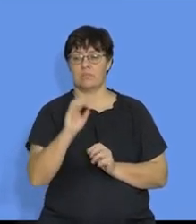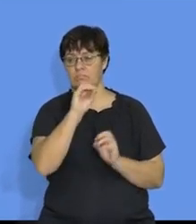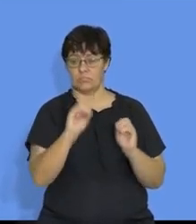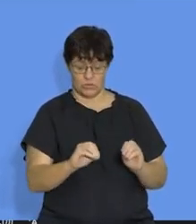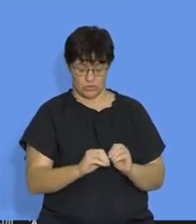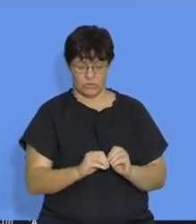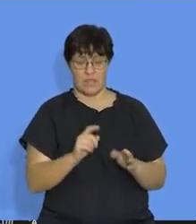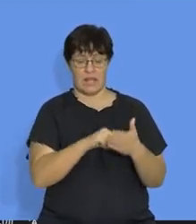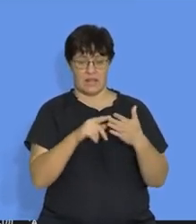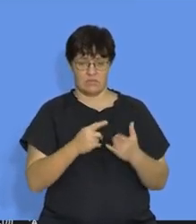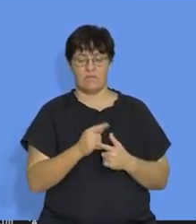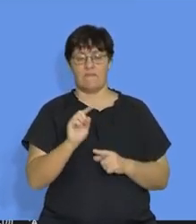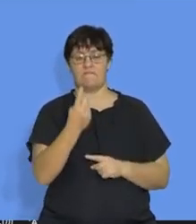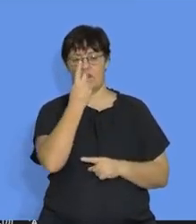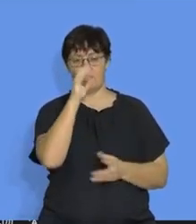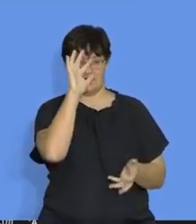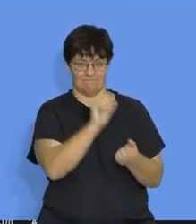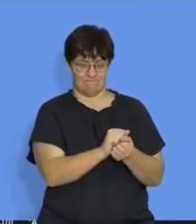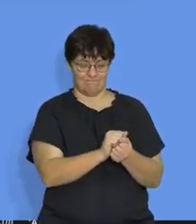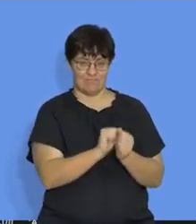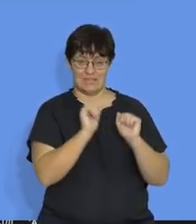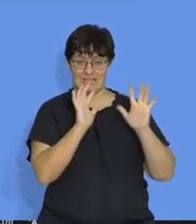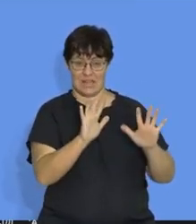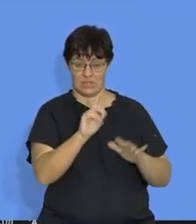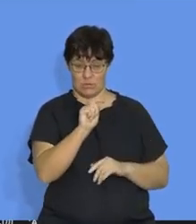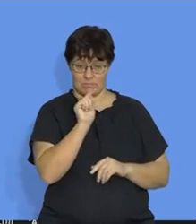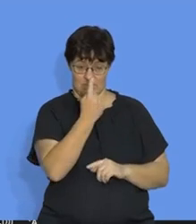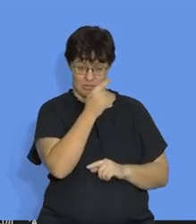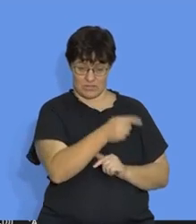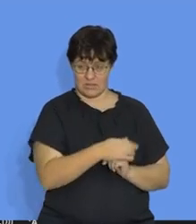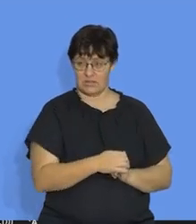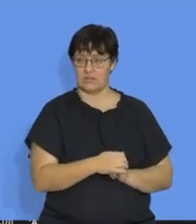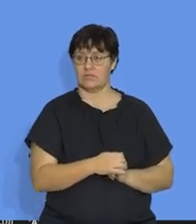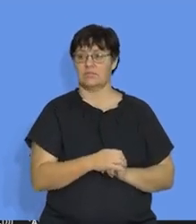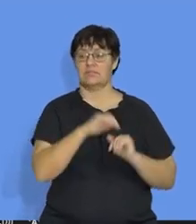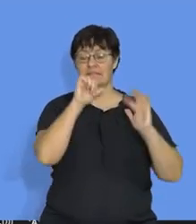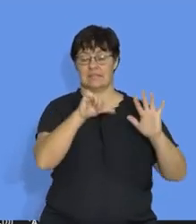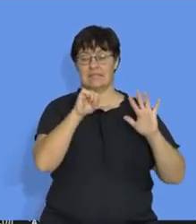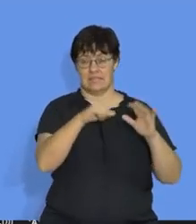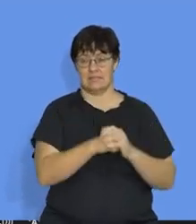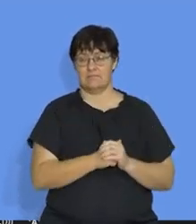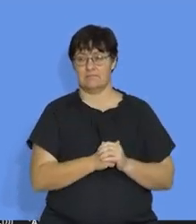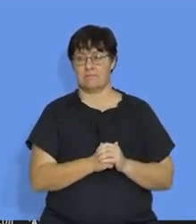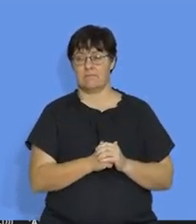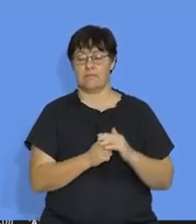our calculator to determine the sum of the first 10 terms. So it's going to be